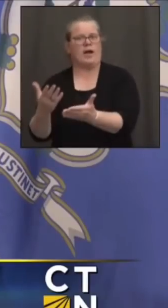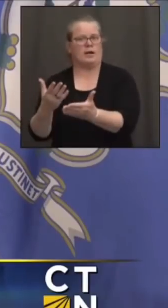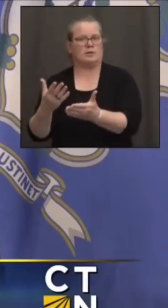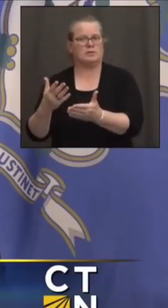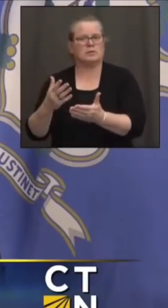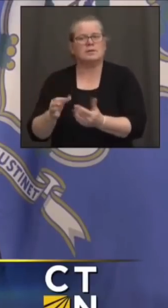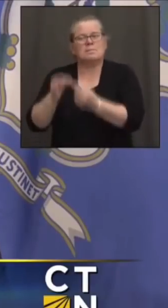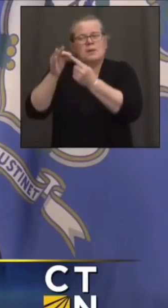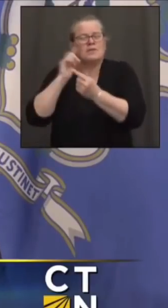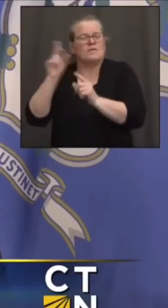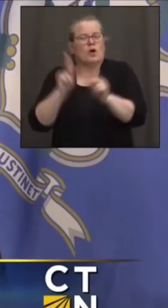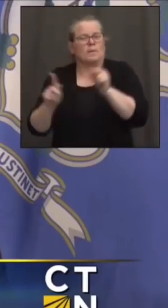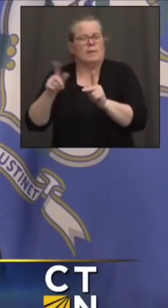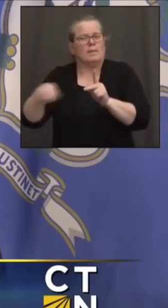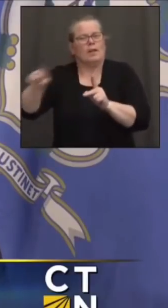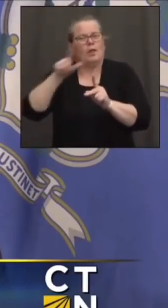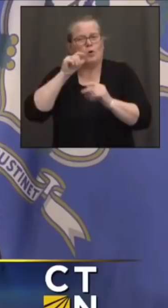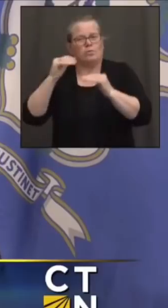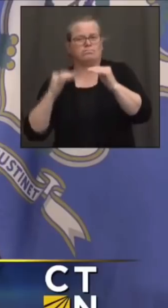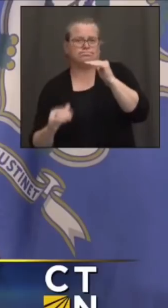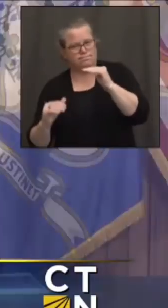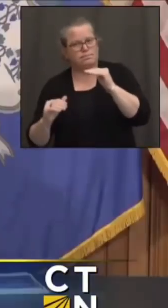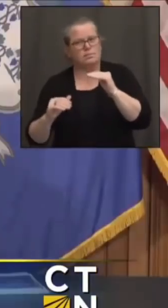insurance. Thanks so much.